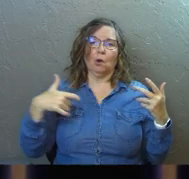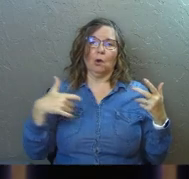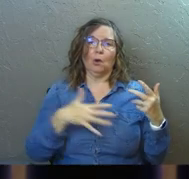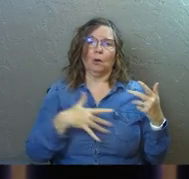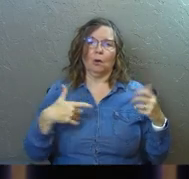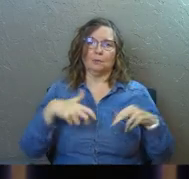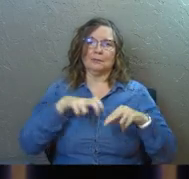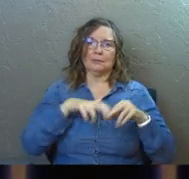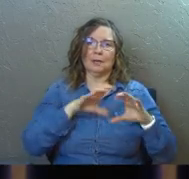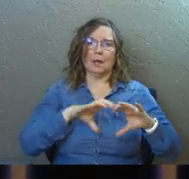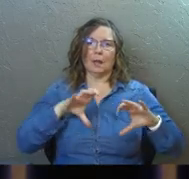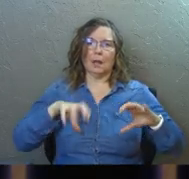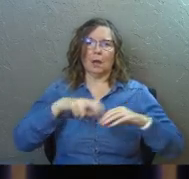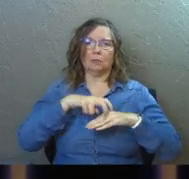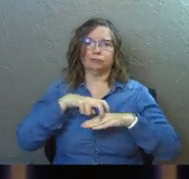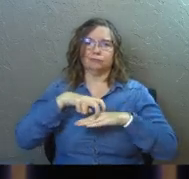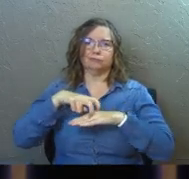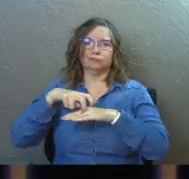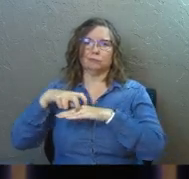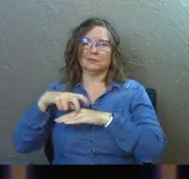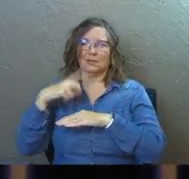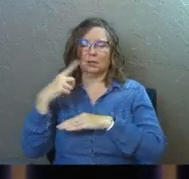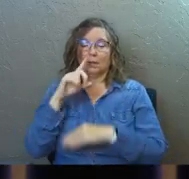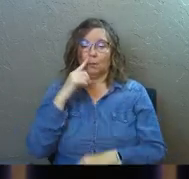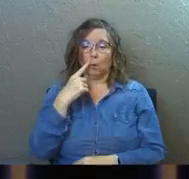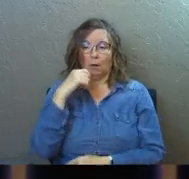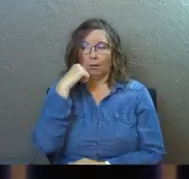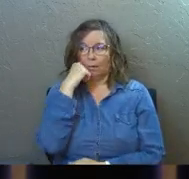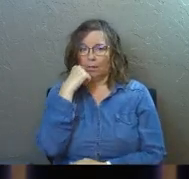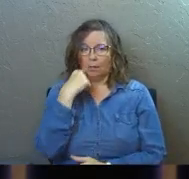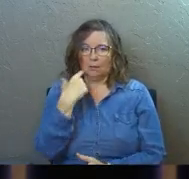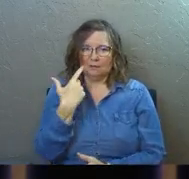sitting on a cloud, looking very, very bored.